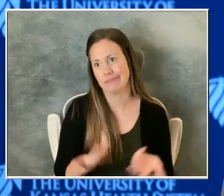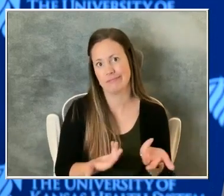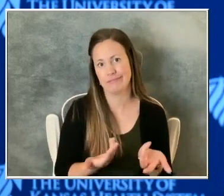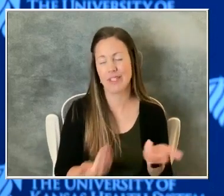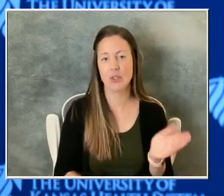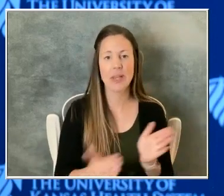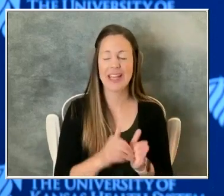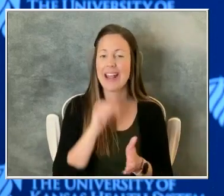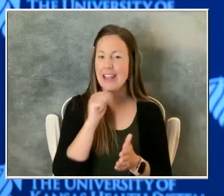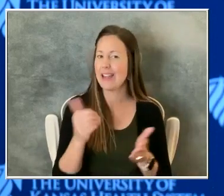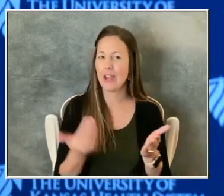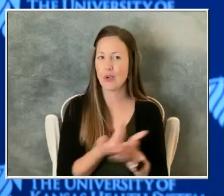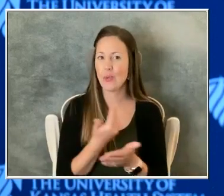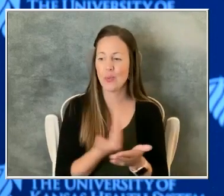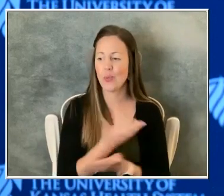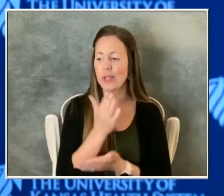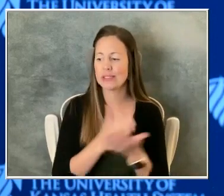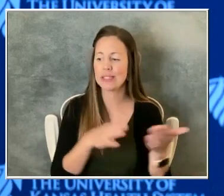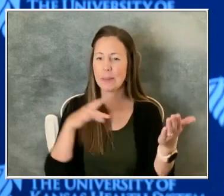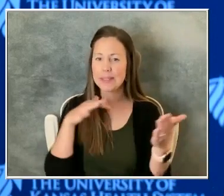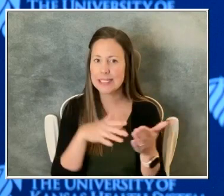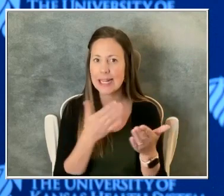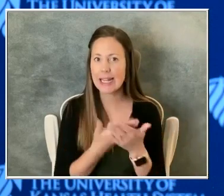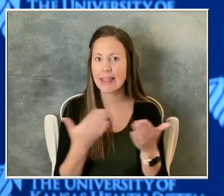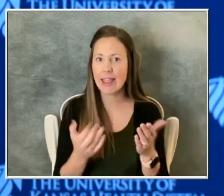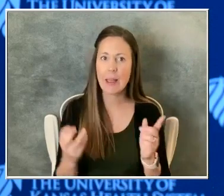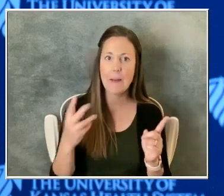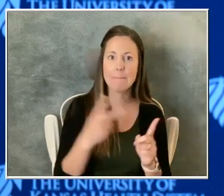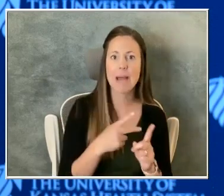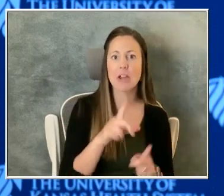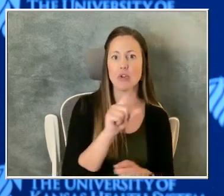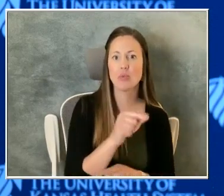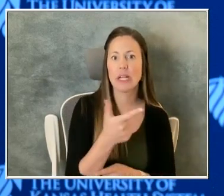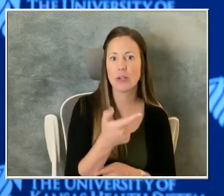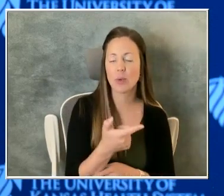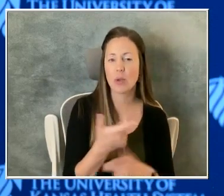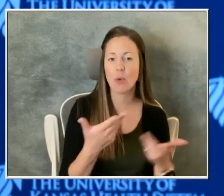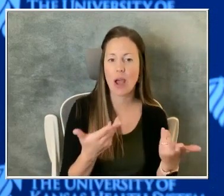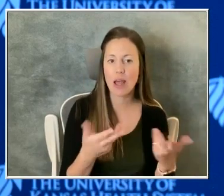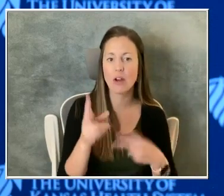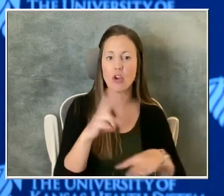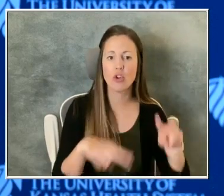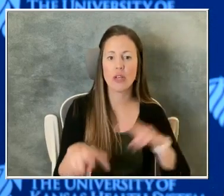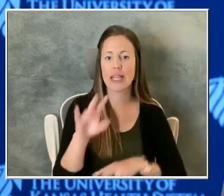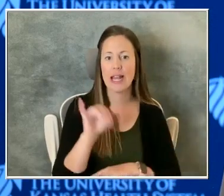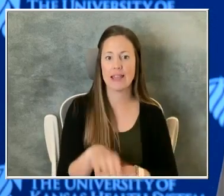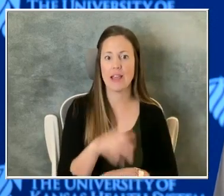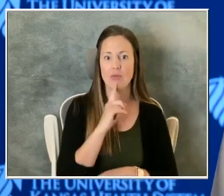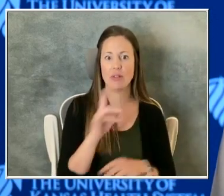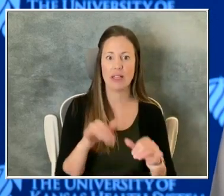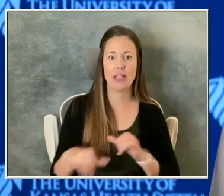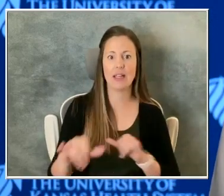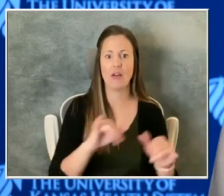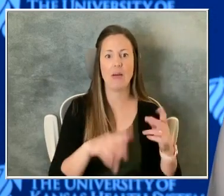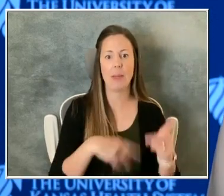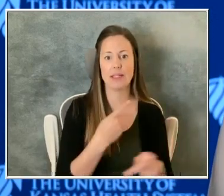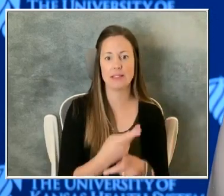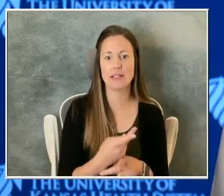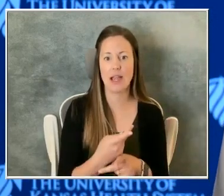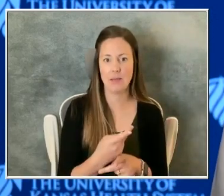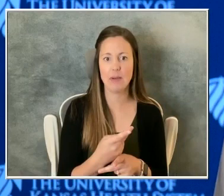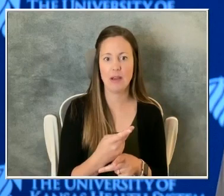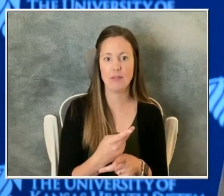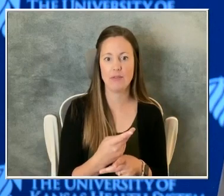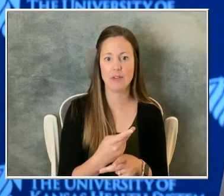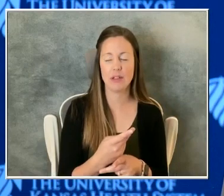have been studies going back to at least 2021 looking at this very common type of antiviral